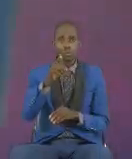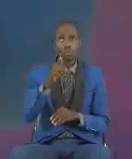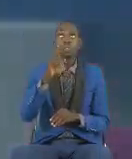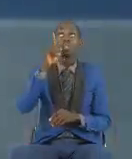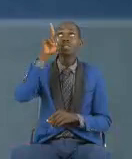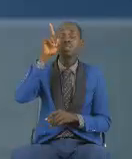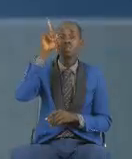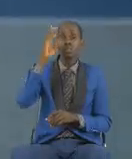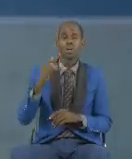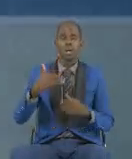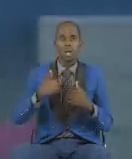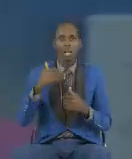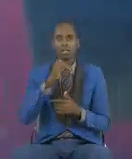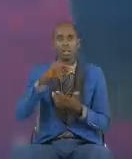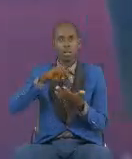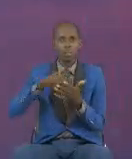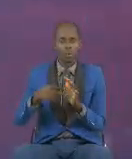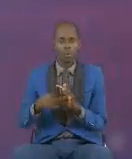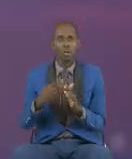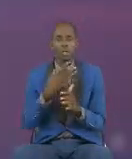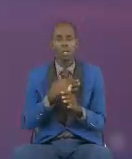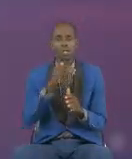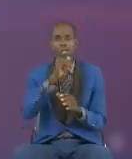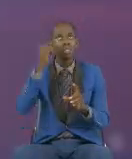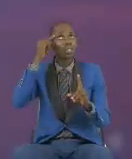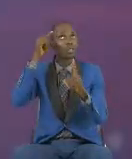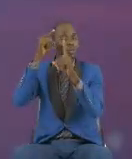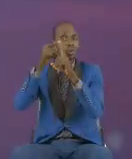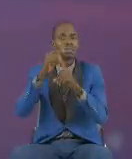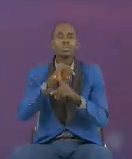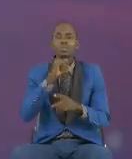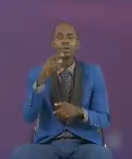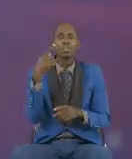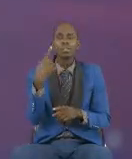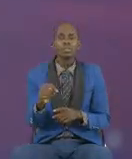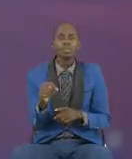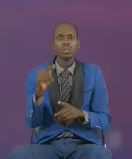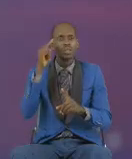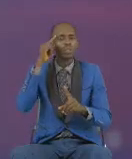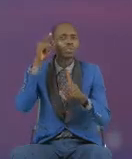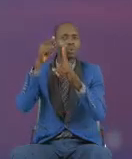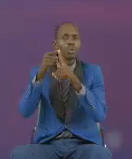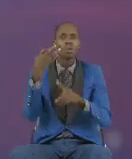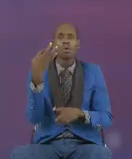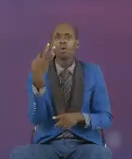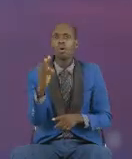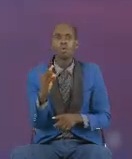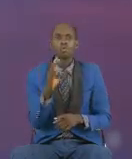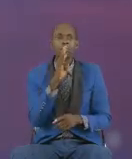goal. And it is not a goal of mediocrity. It's not a goal of